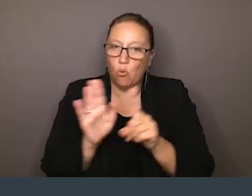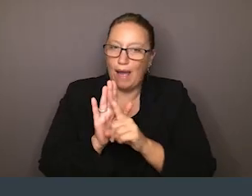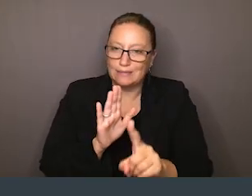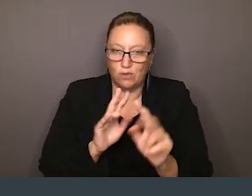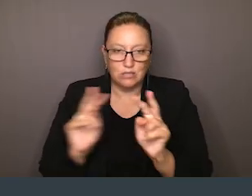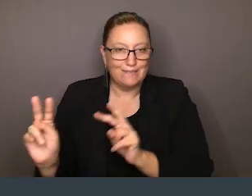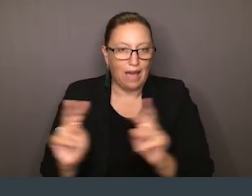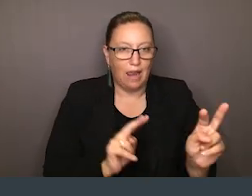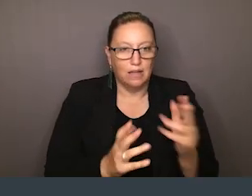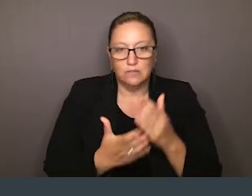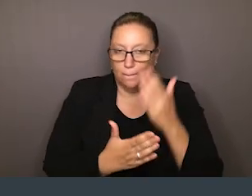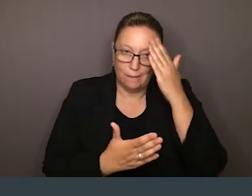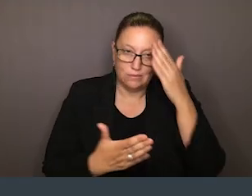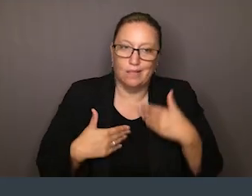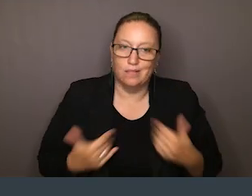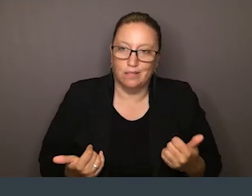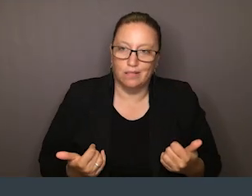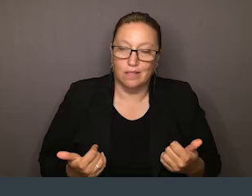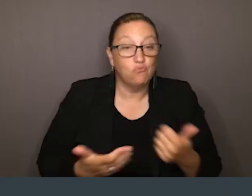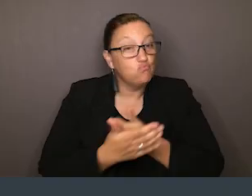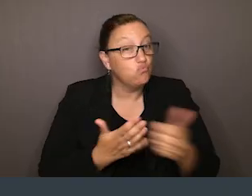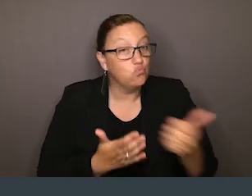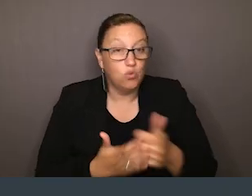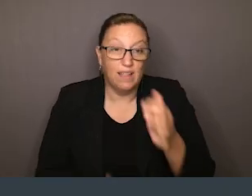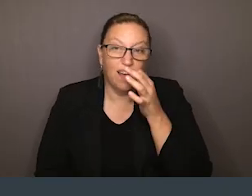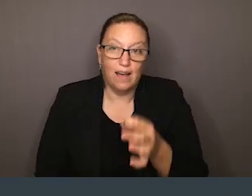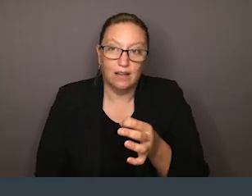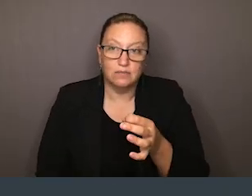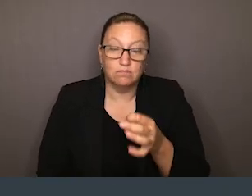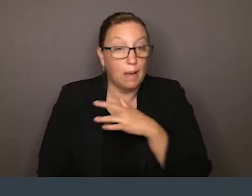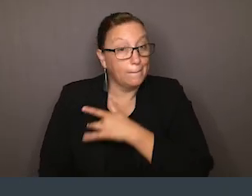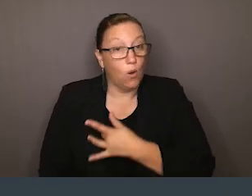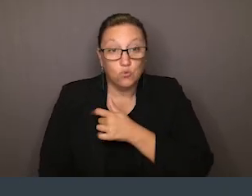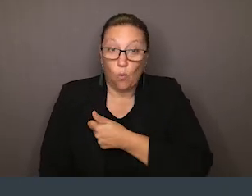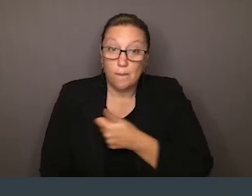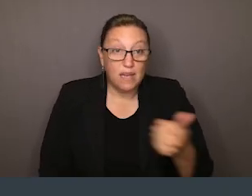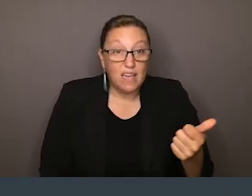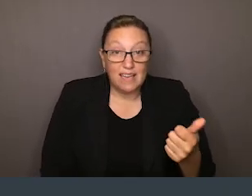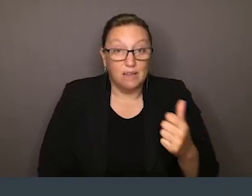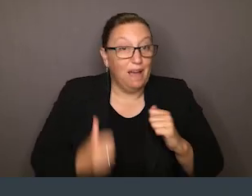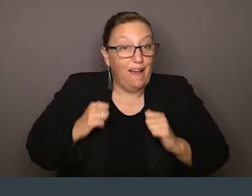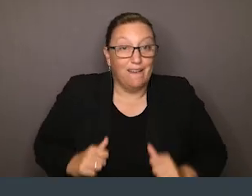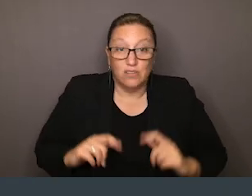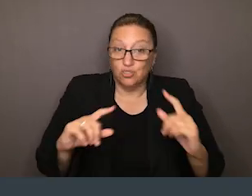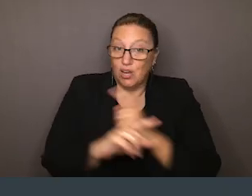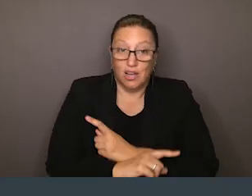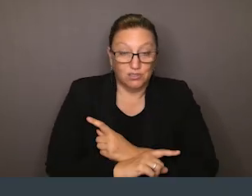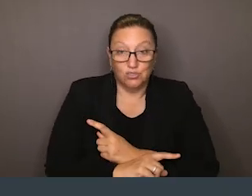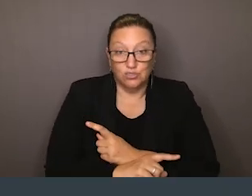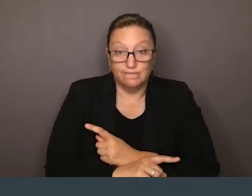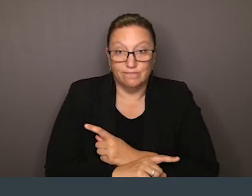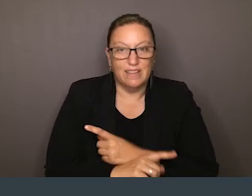health surveillance. So we need to routinely be asking about emotional well-being,